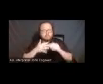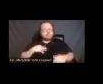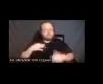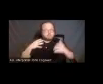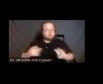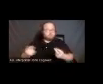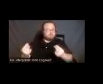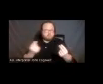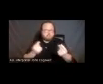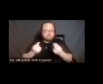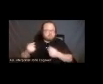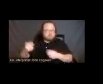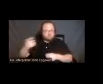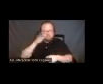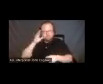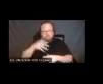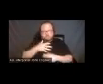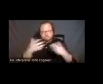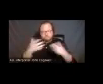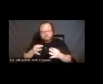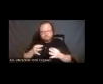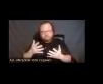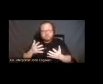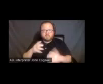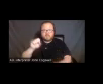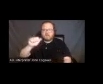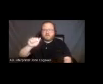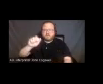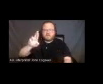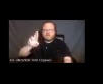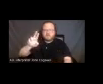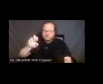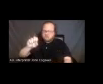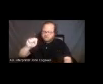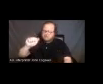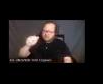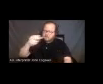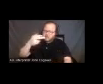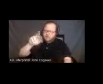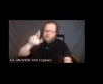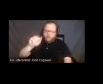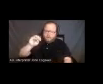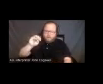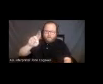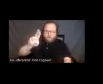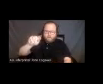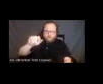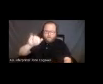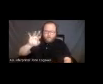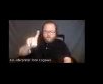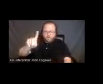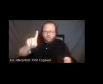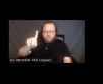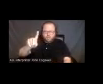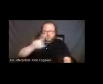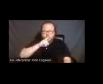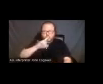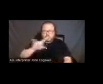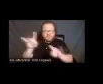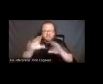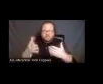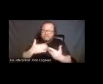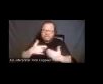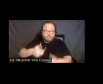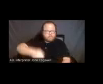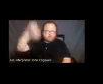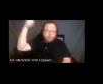volunteering. There's a lot of invasive Sahara mustard especially out here in the desert. Sahara mustard's really easy to pull